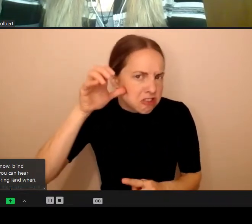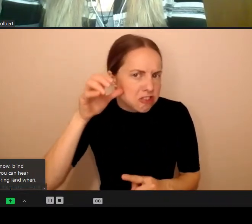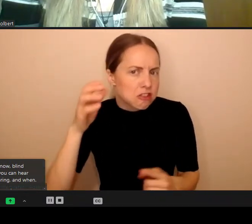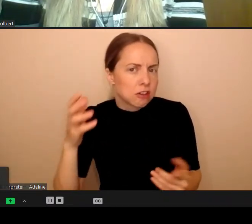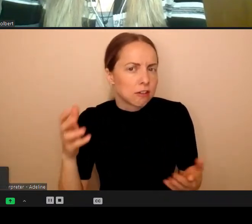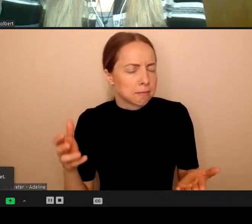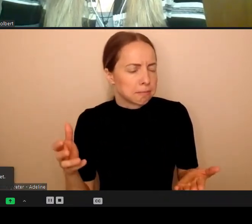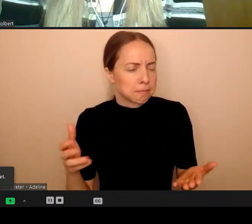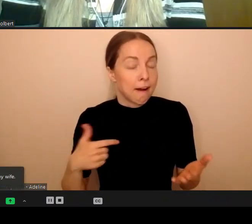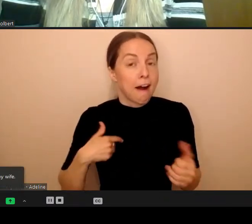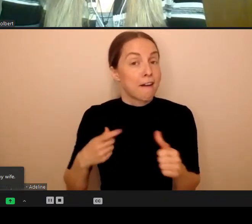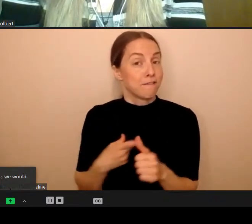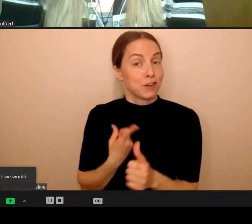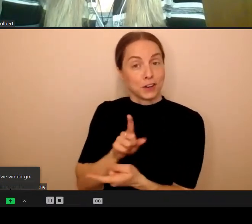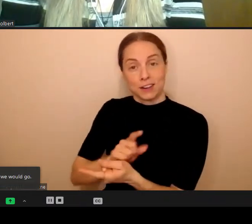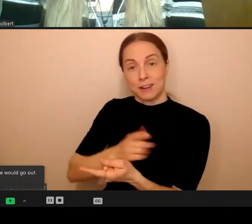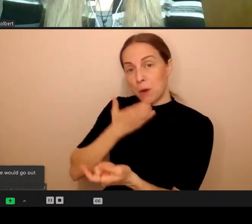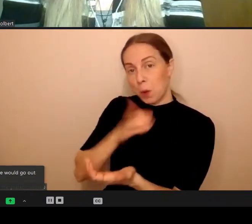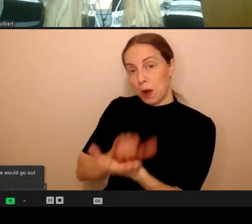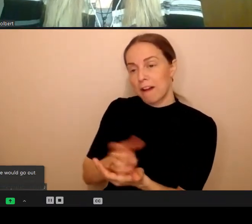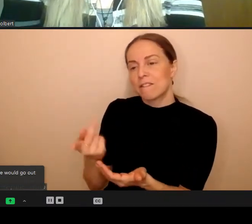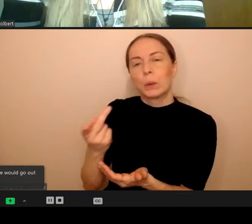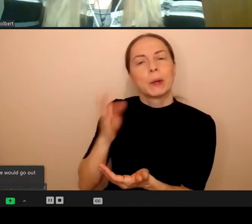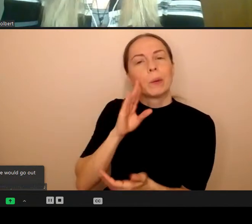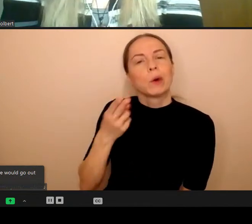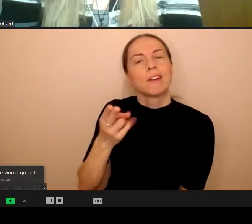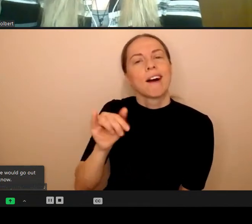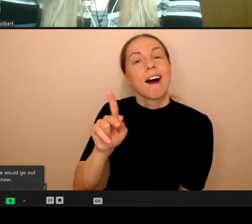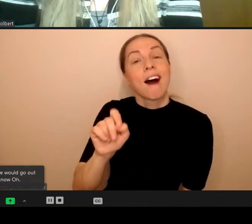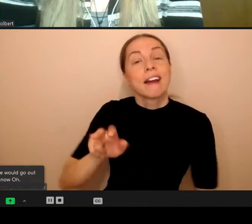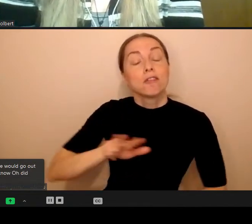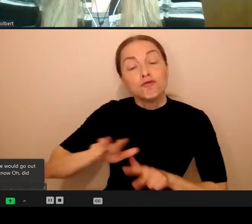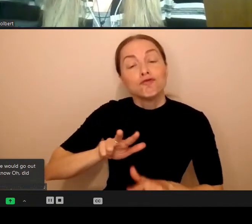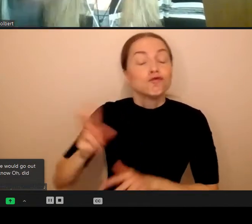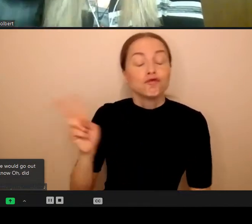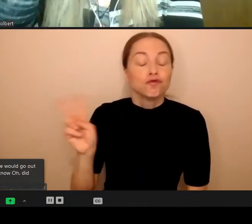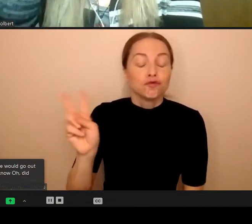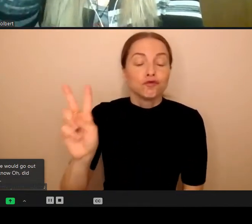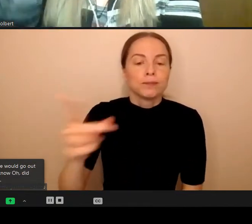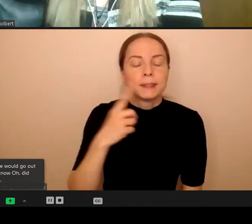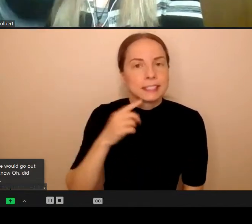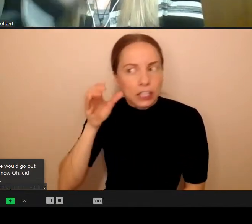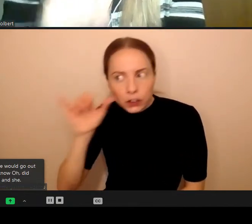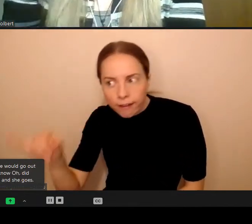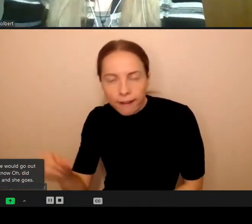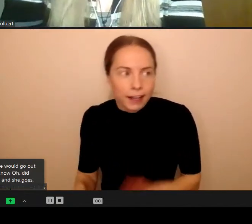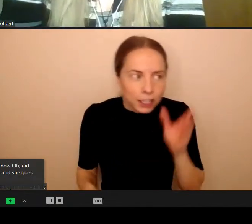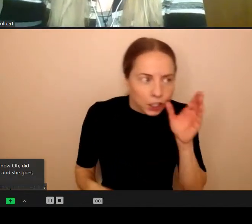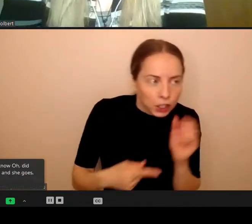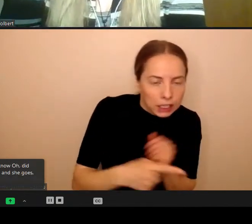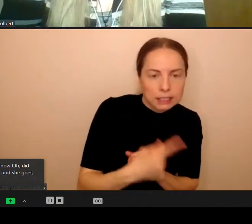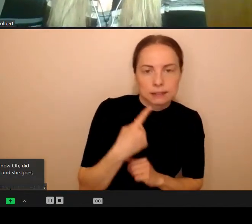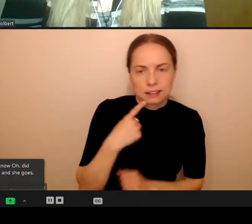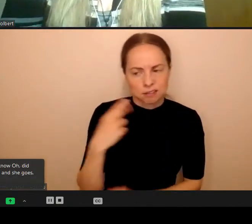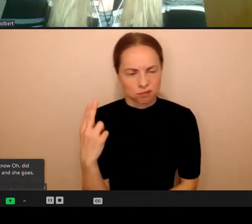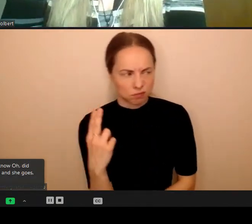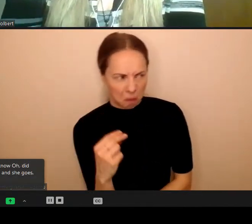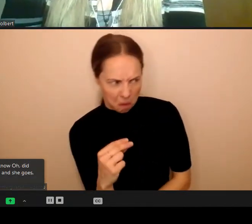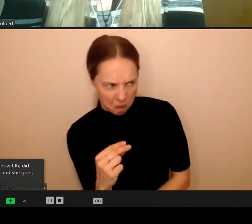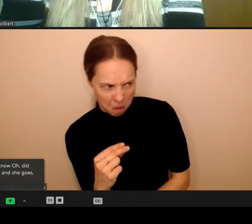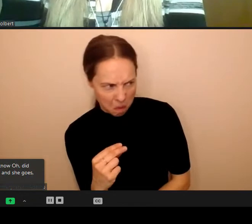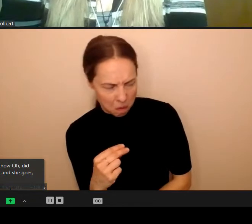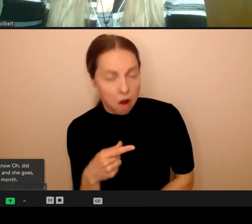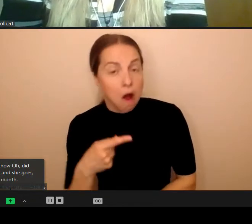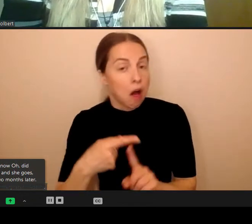I first met my wife, we would go out for hikes, and I'd be going, oh, did you hear that? Did you hear this? And she goes, no. And then within a month,